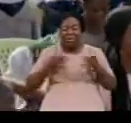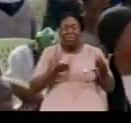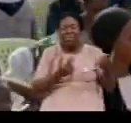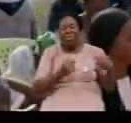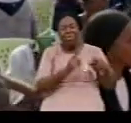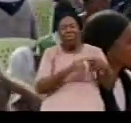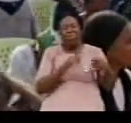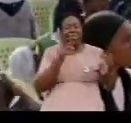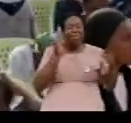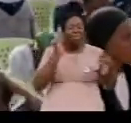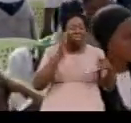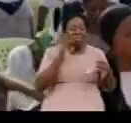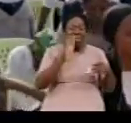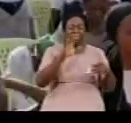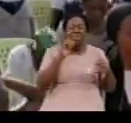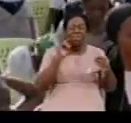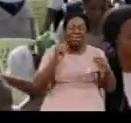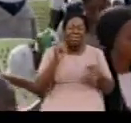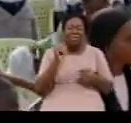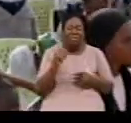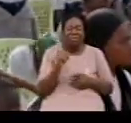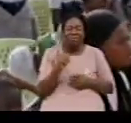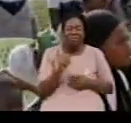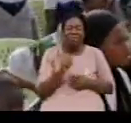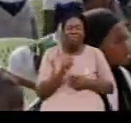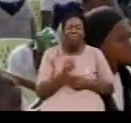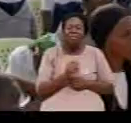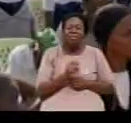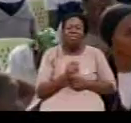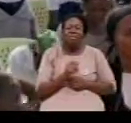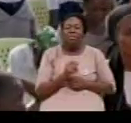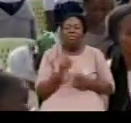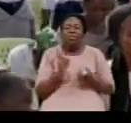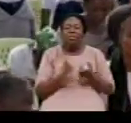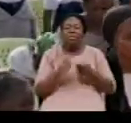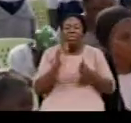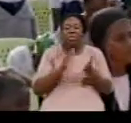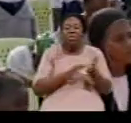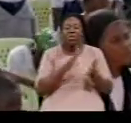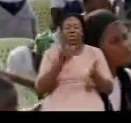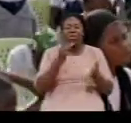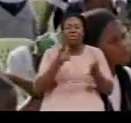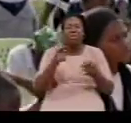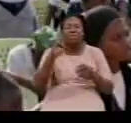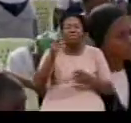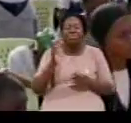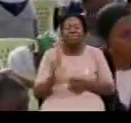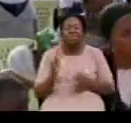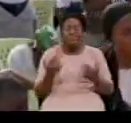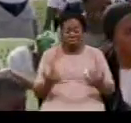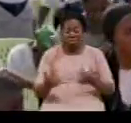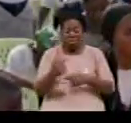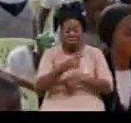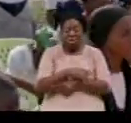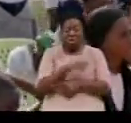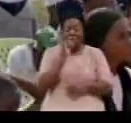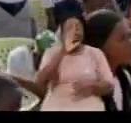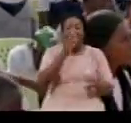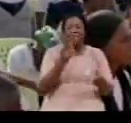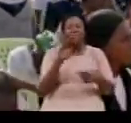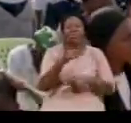lati pin eri re. Come and share your testimony to the glory of God. Today is your day. Today is your